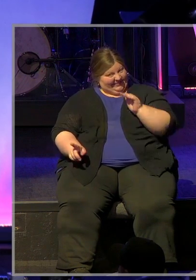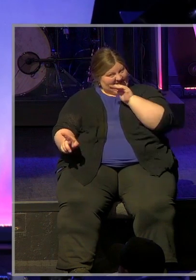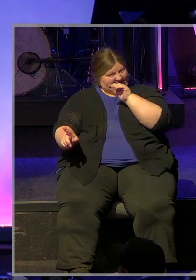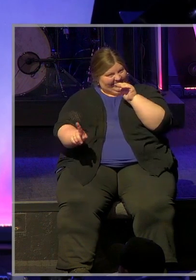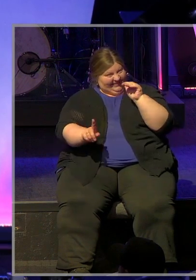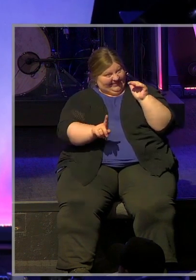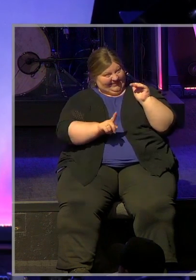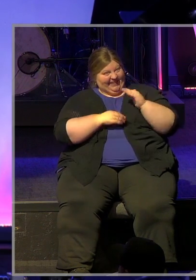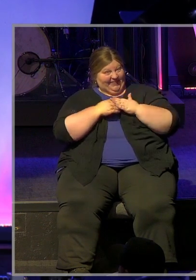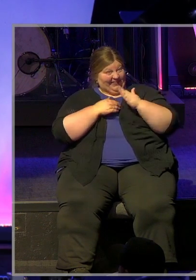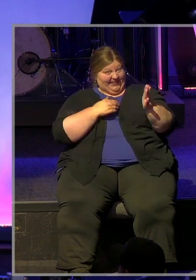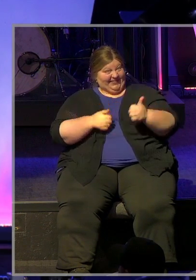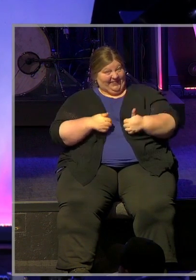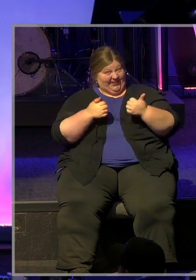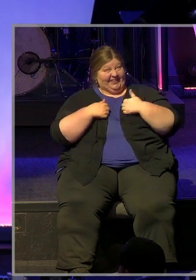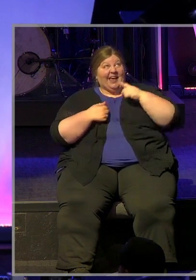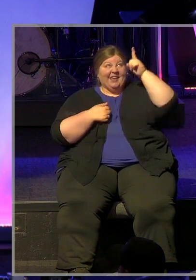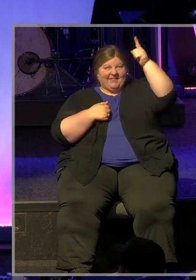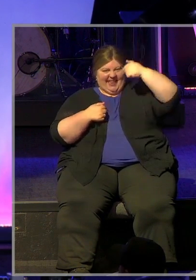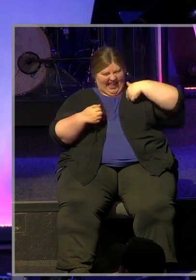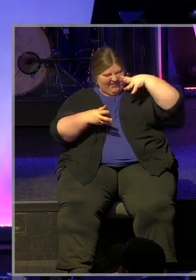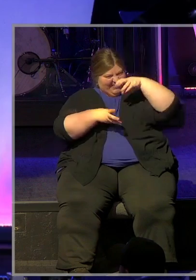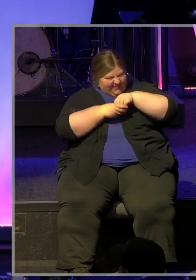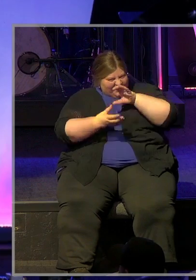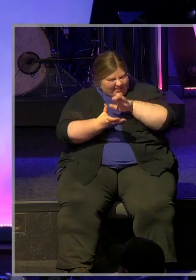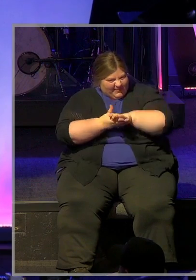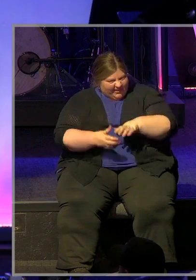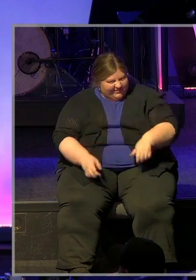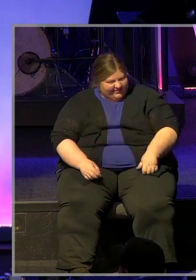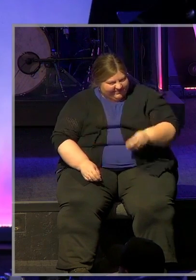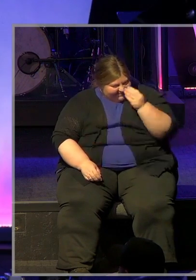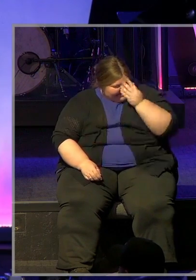every day for the rest of your life that I was involved in your marriage.